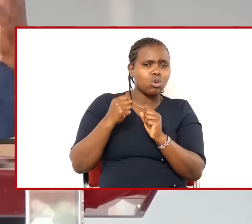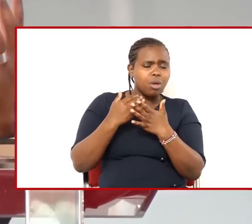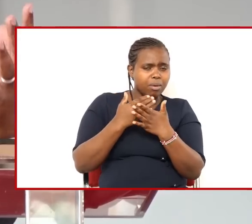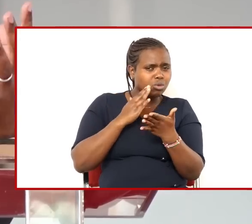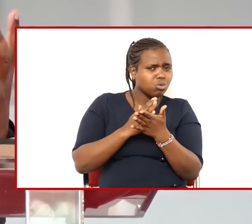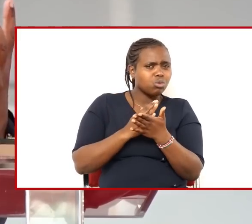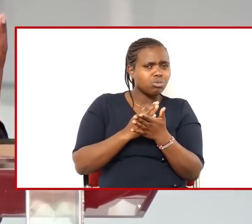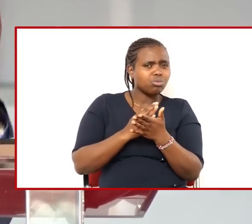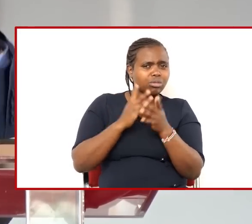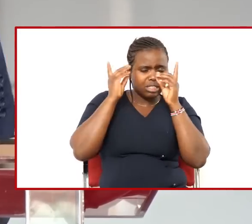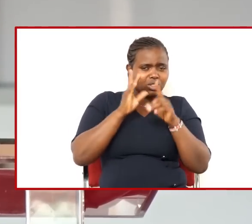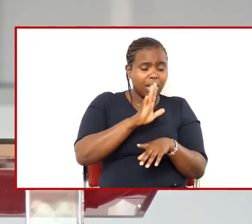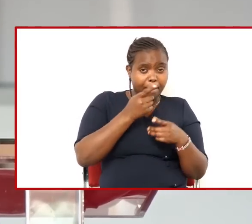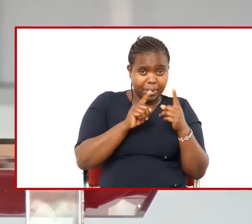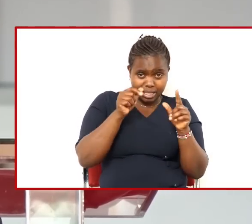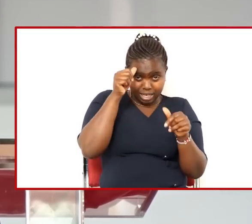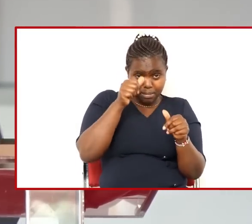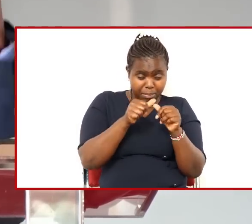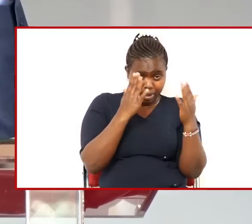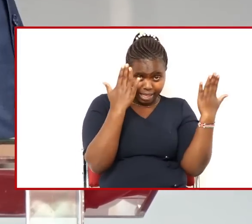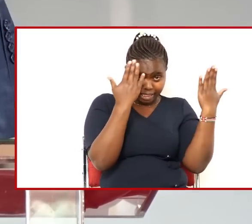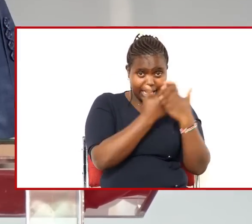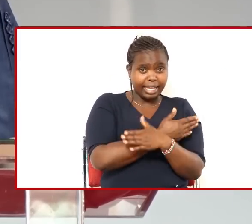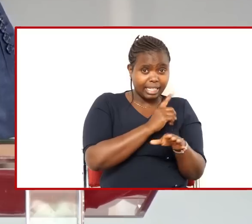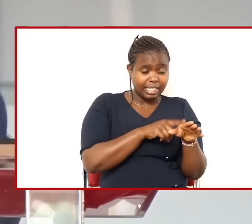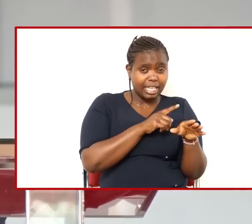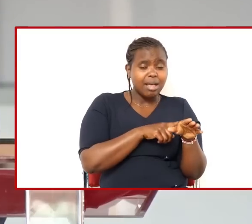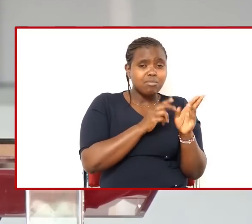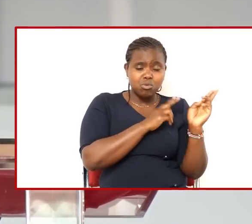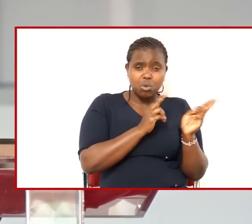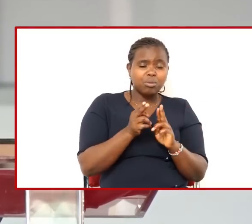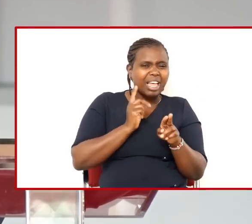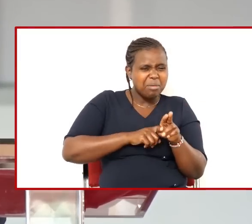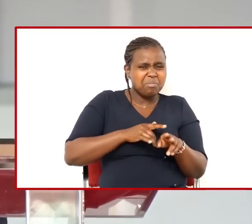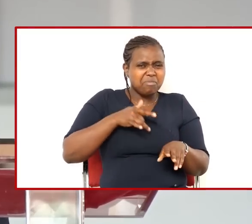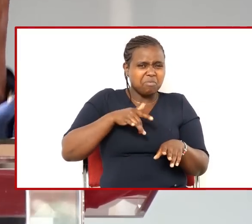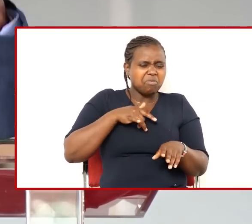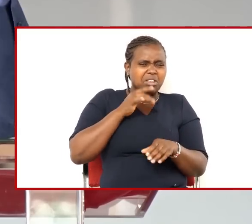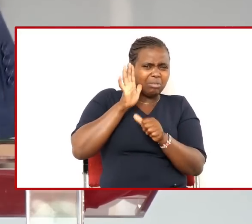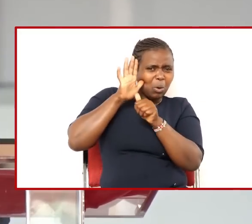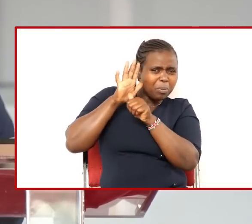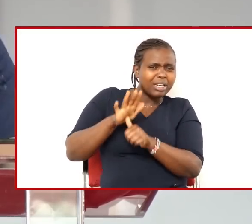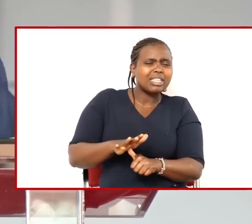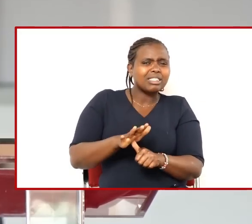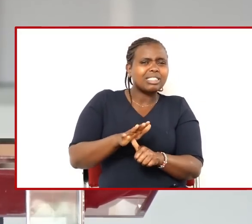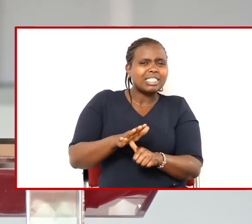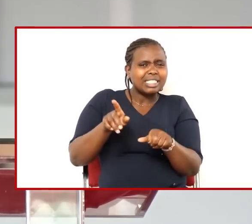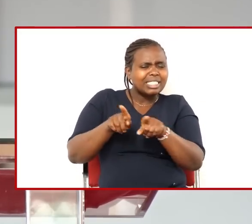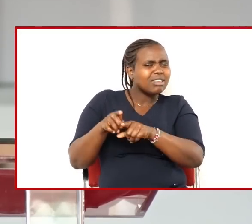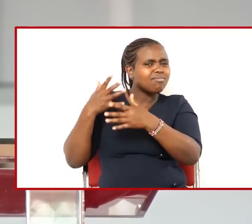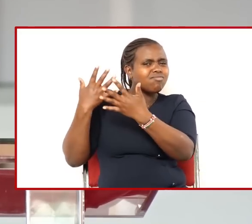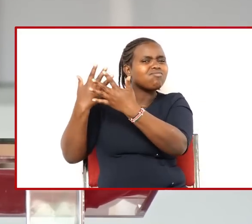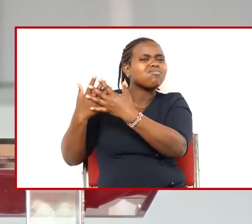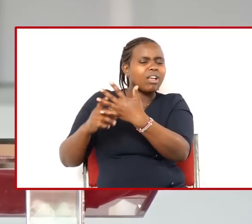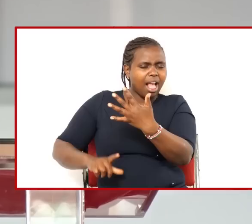not his desire. Yet, in his darkness, in his humiliation, in his